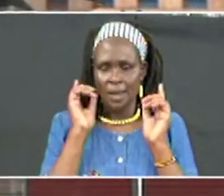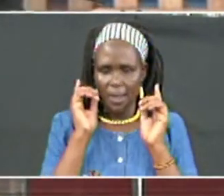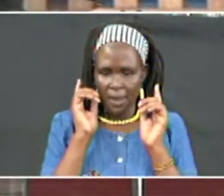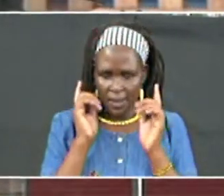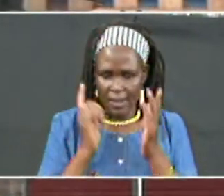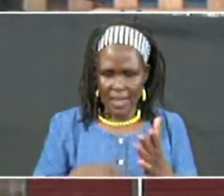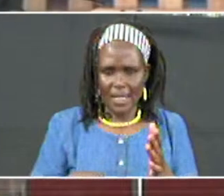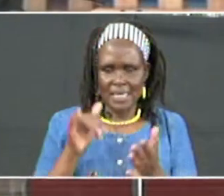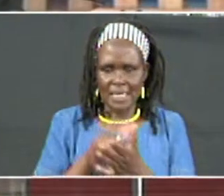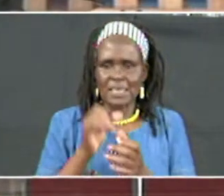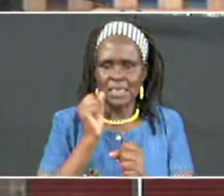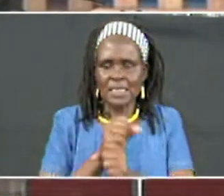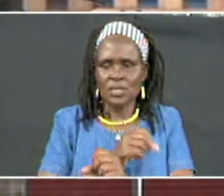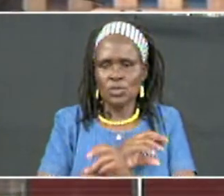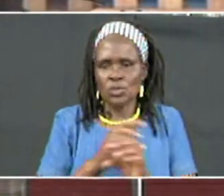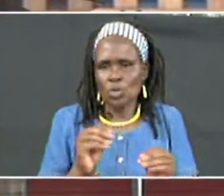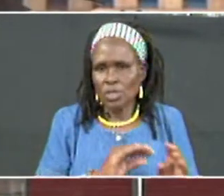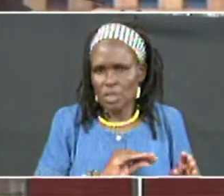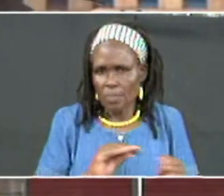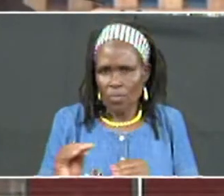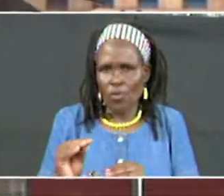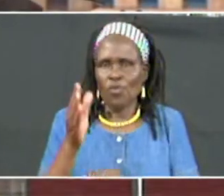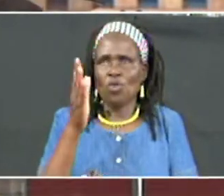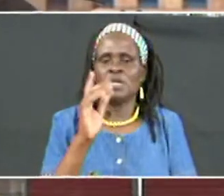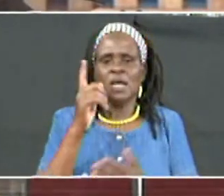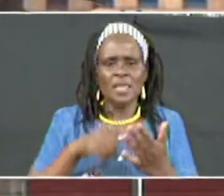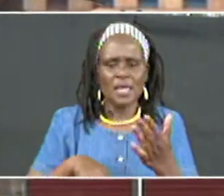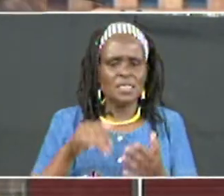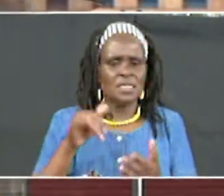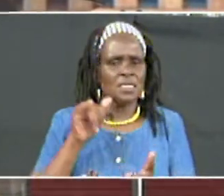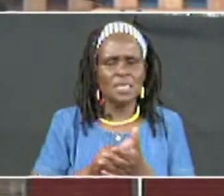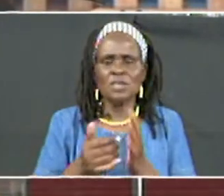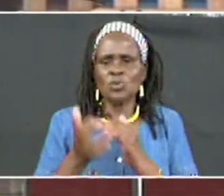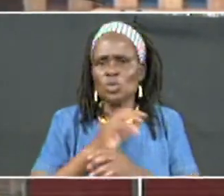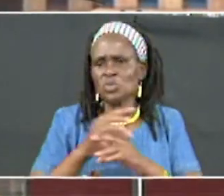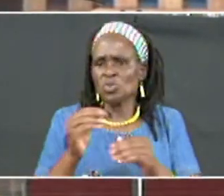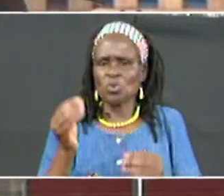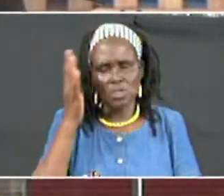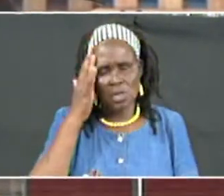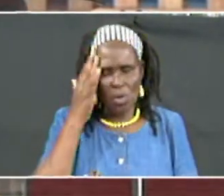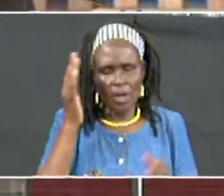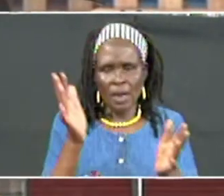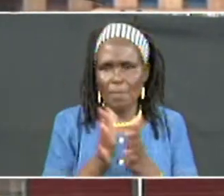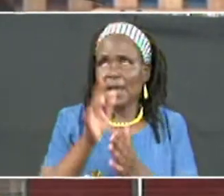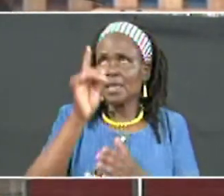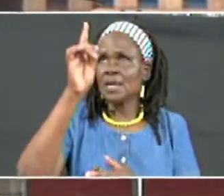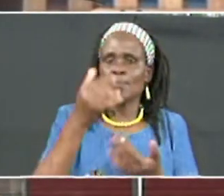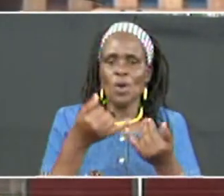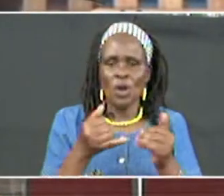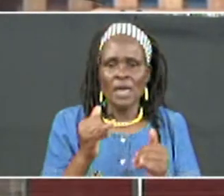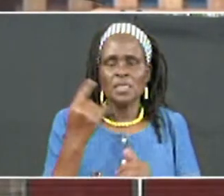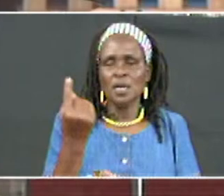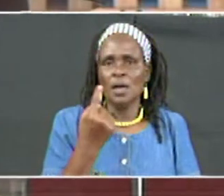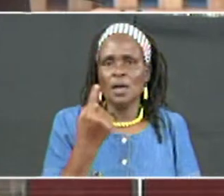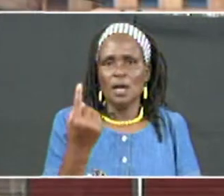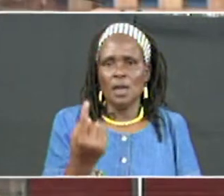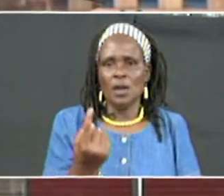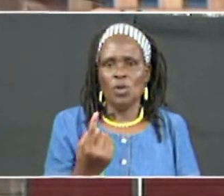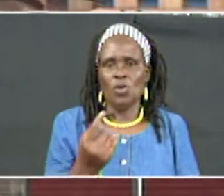move God. That it was not recognized by Him, let alone